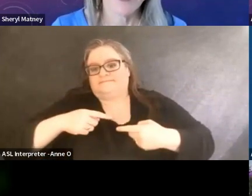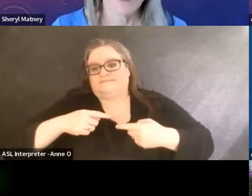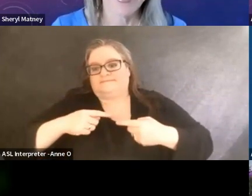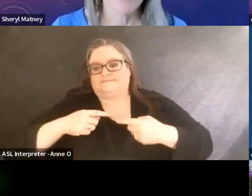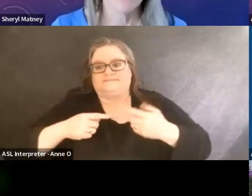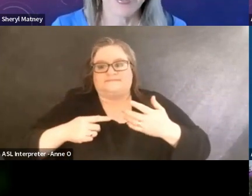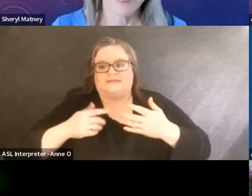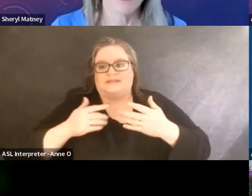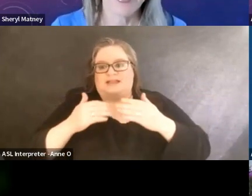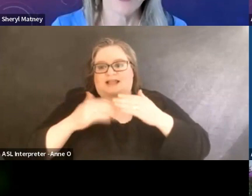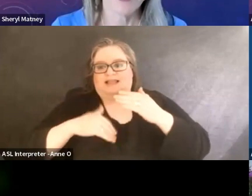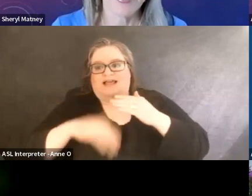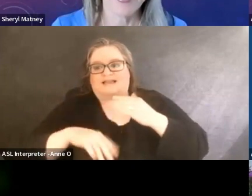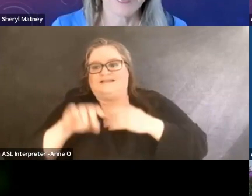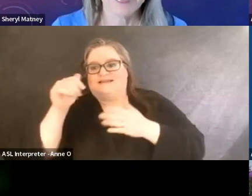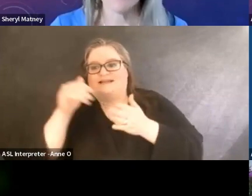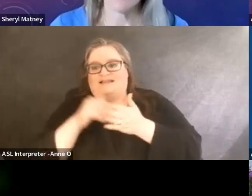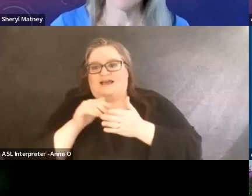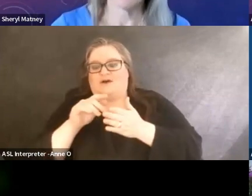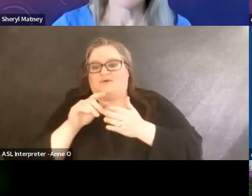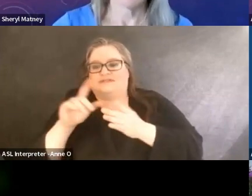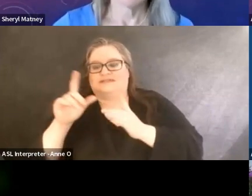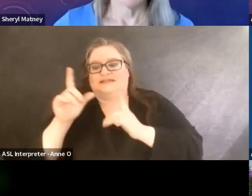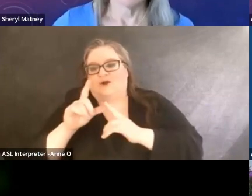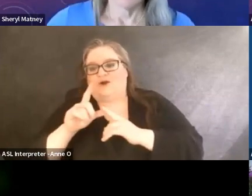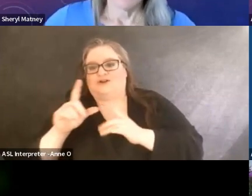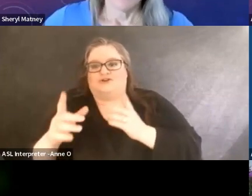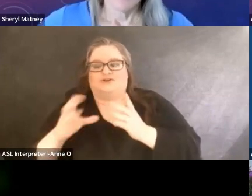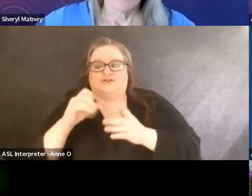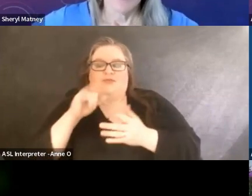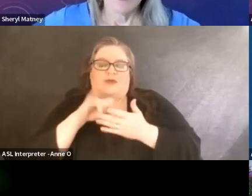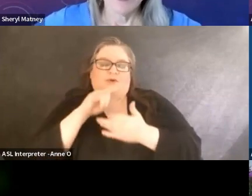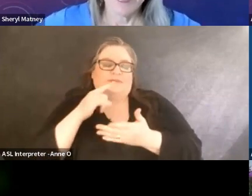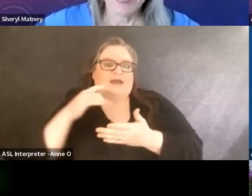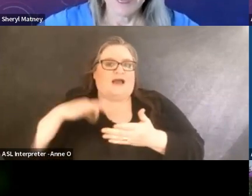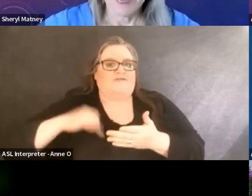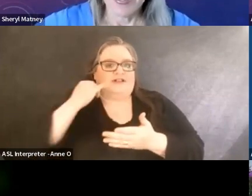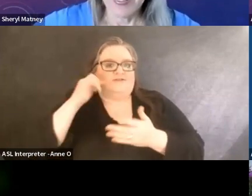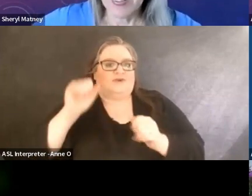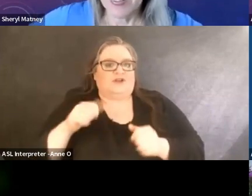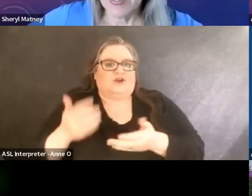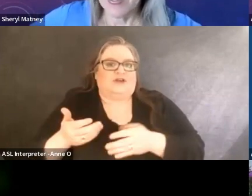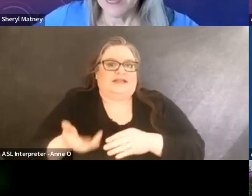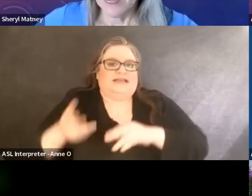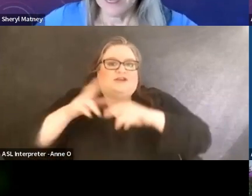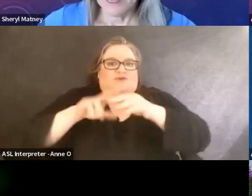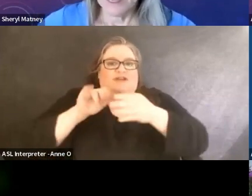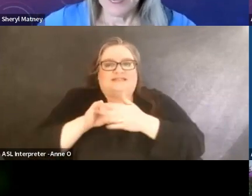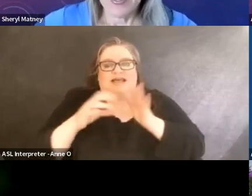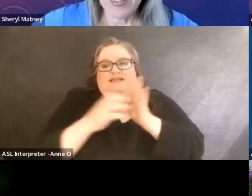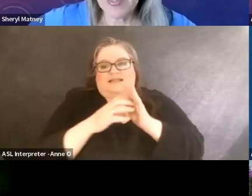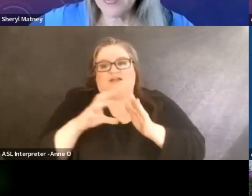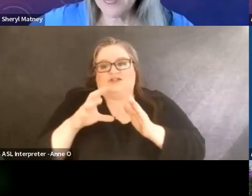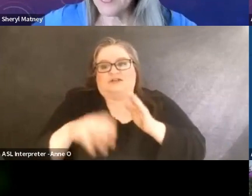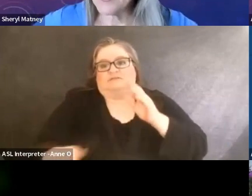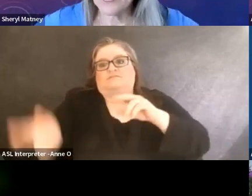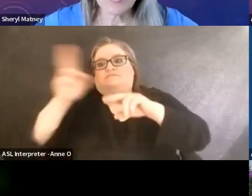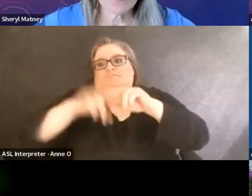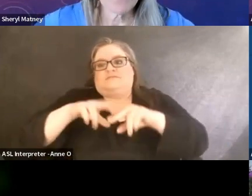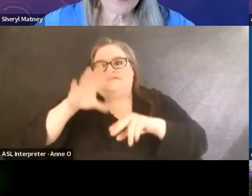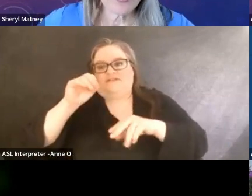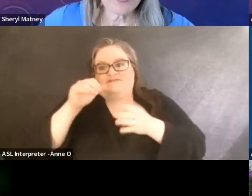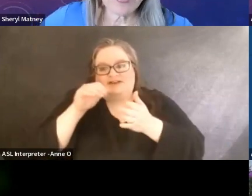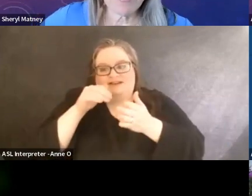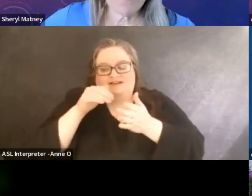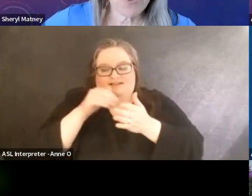10,000 characters in that section. So that would be extremely helpful if we could increase that section in particular to 50,000. And